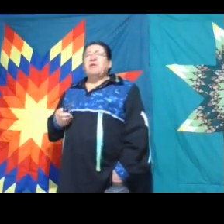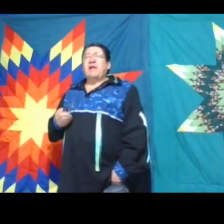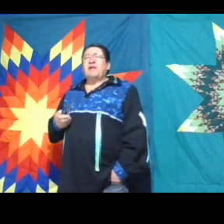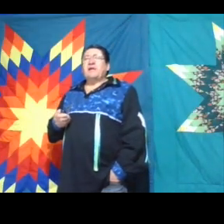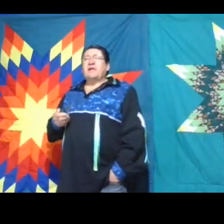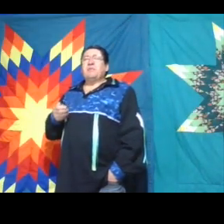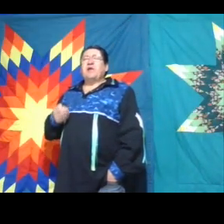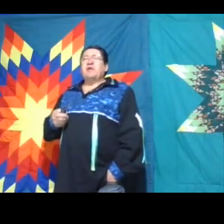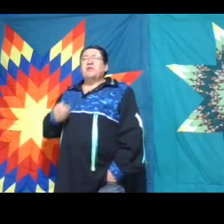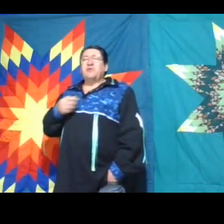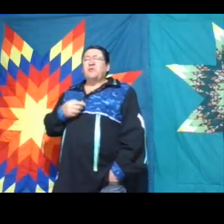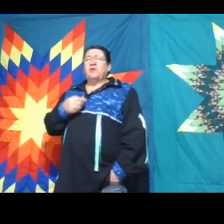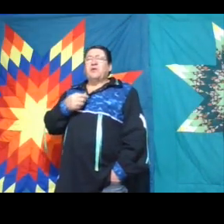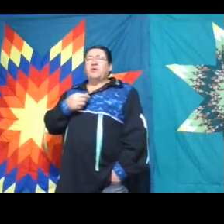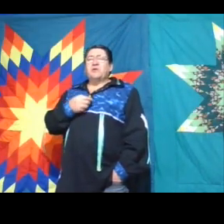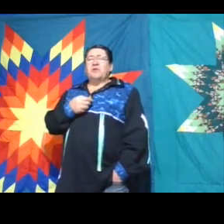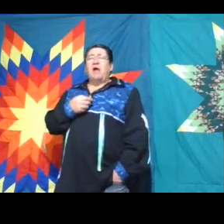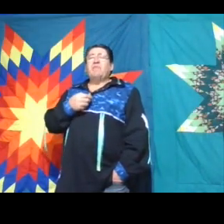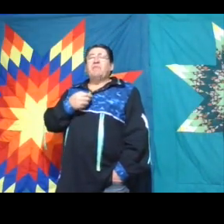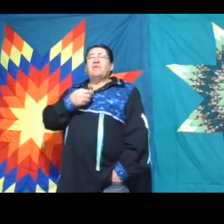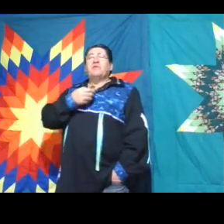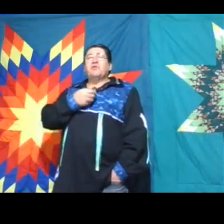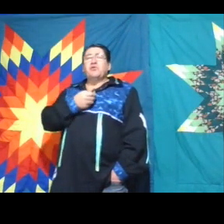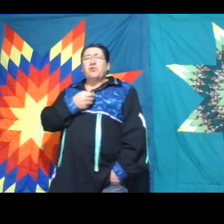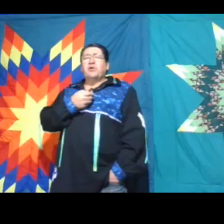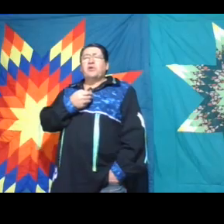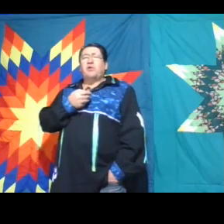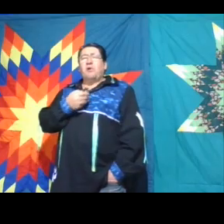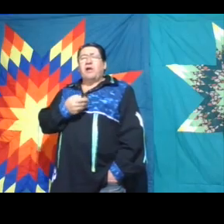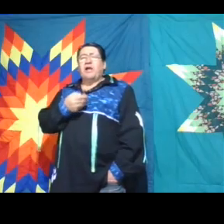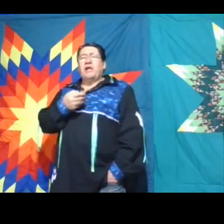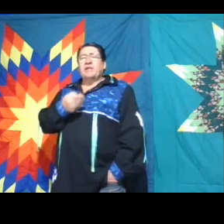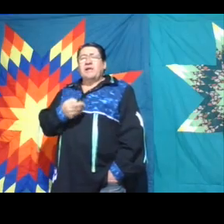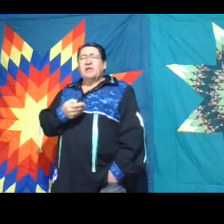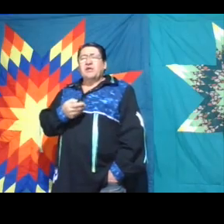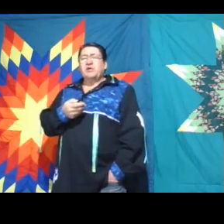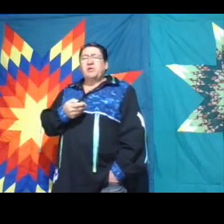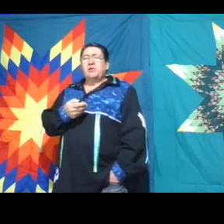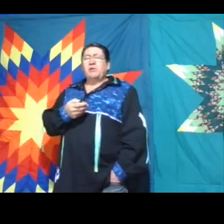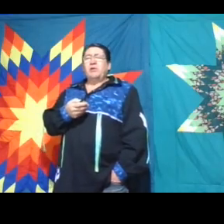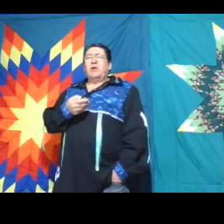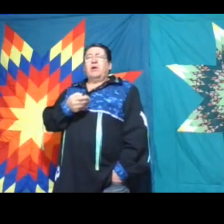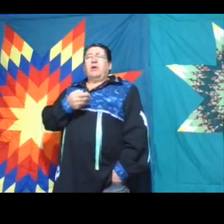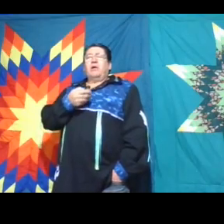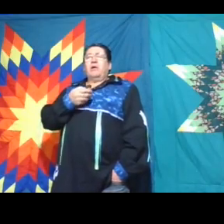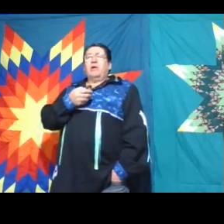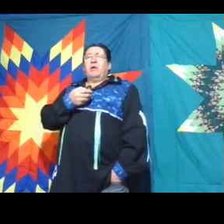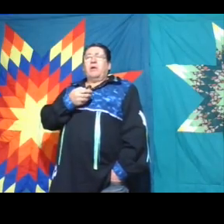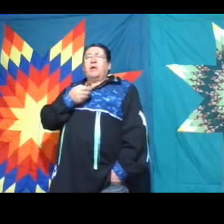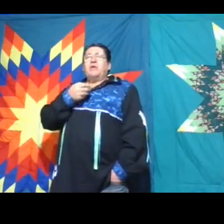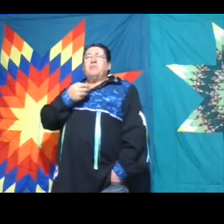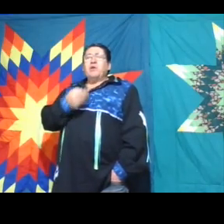Being authentic is being true to yourself, true to your organization,